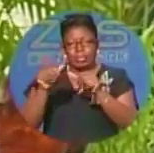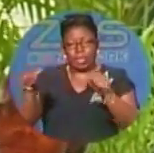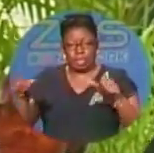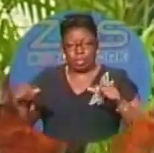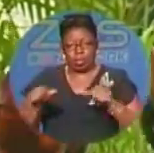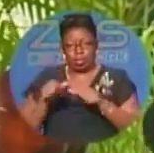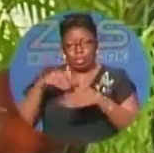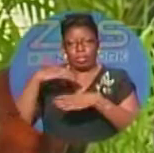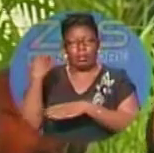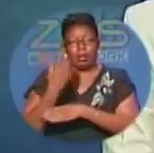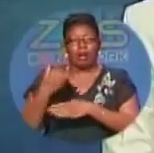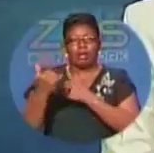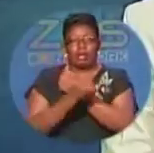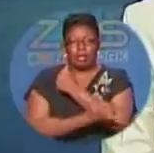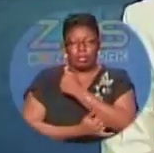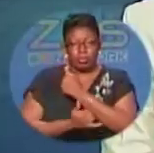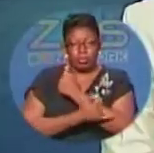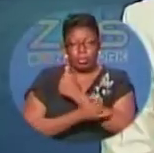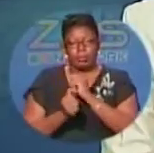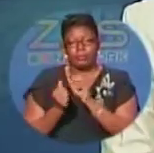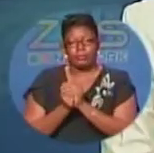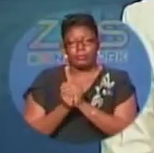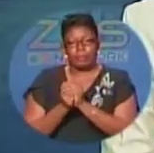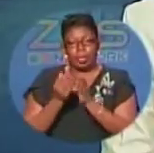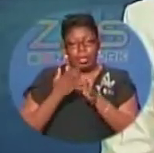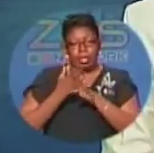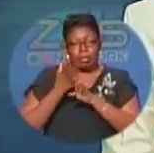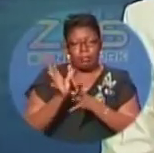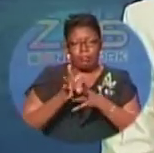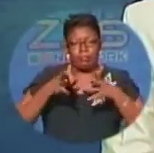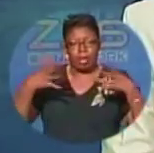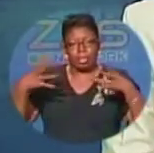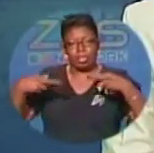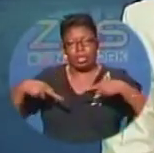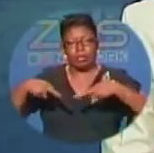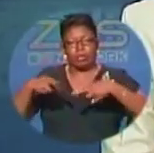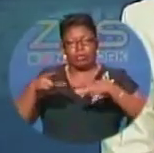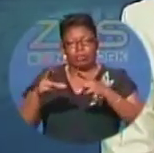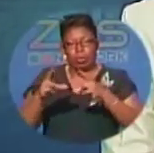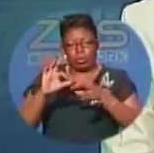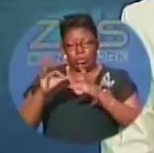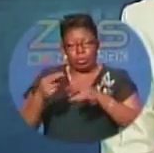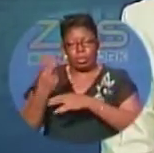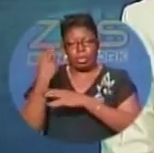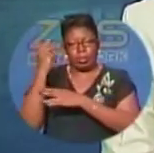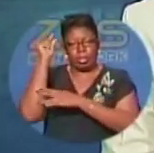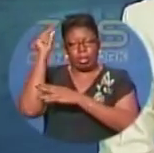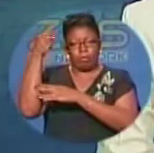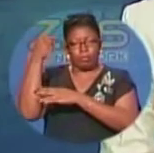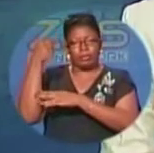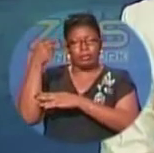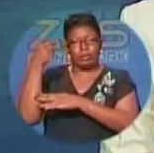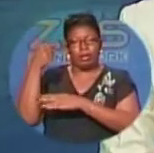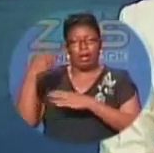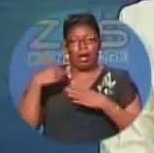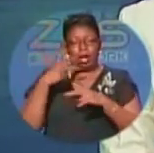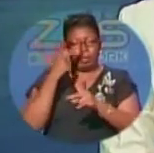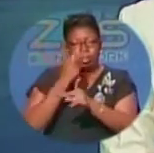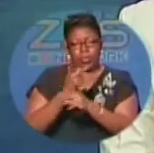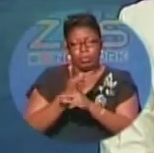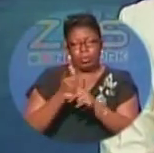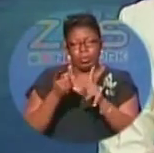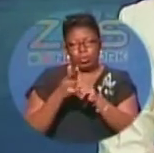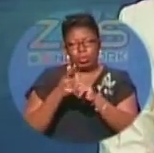our country. The massive road upgrades in New Providence are part of the government's commitment to not only improve communities in